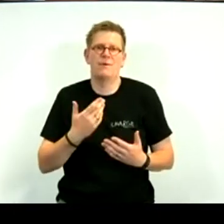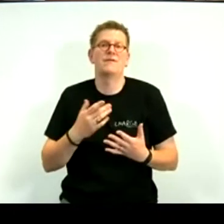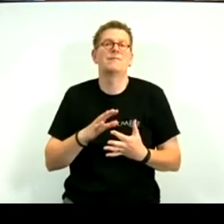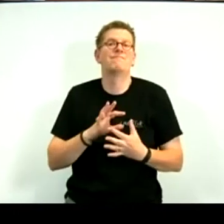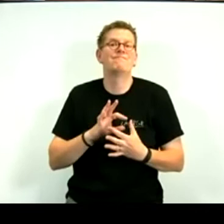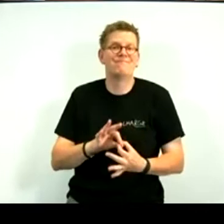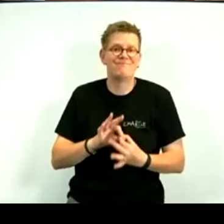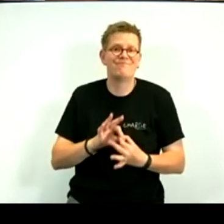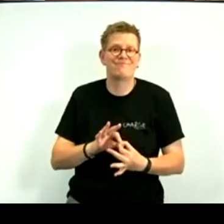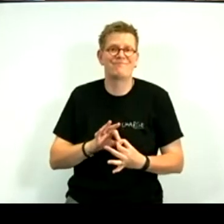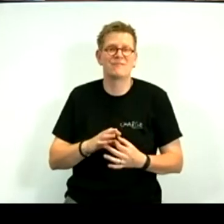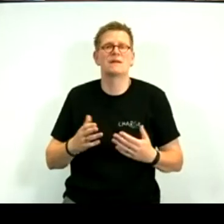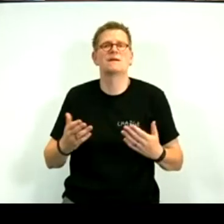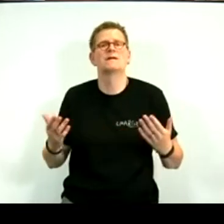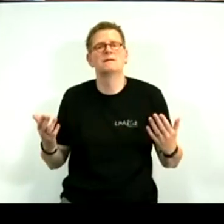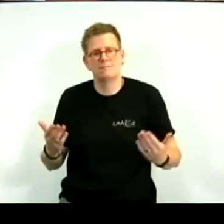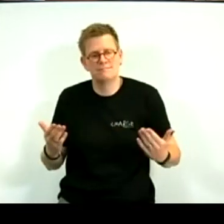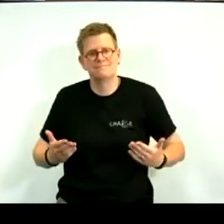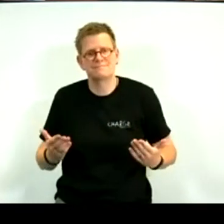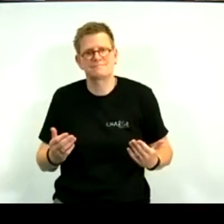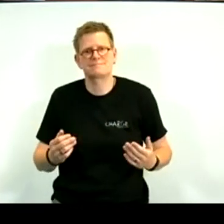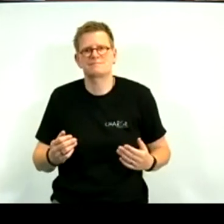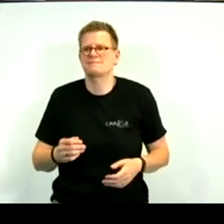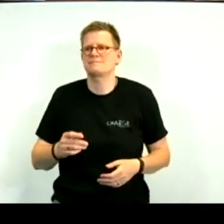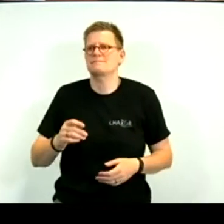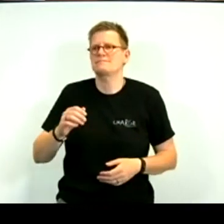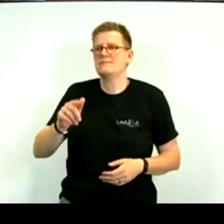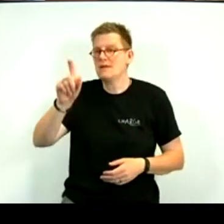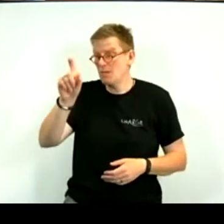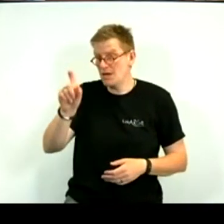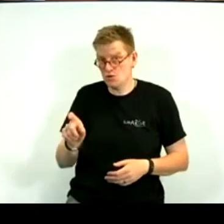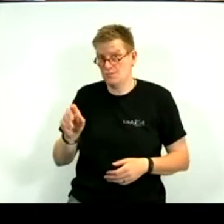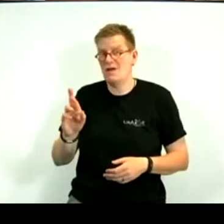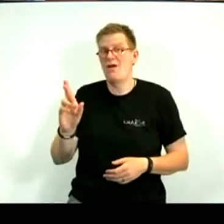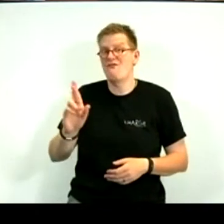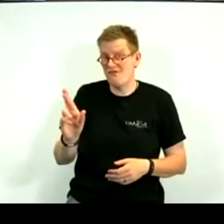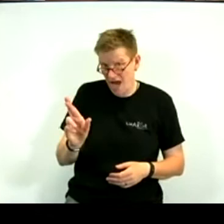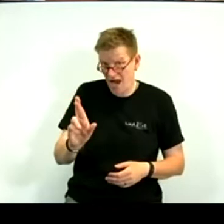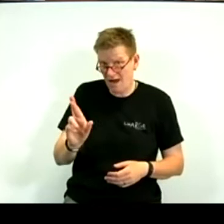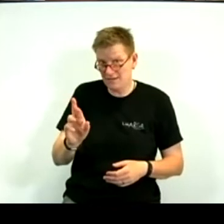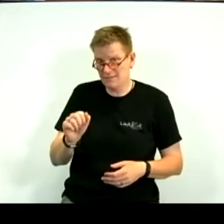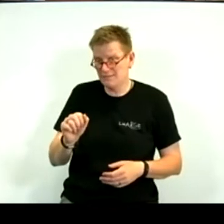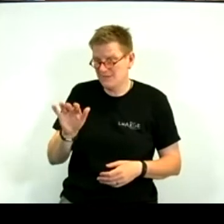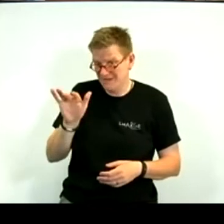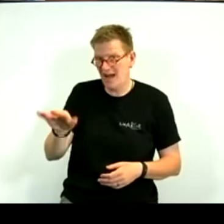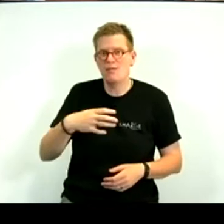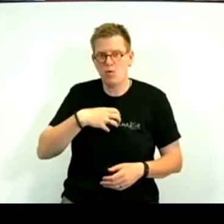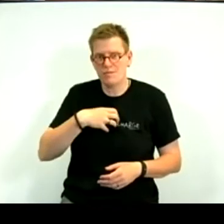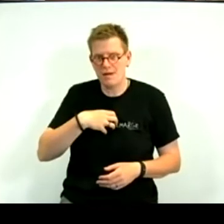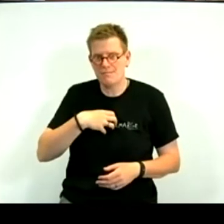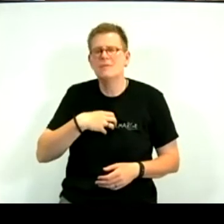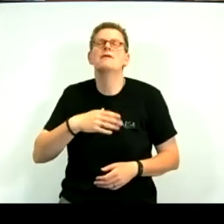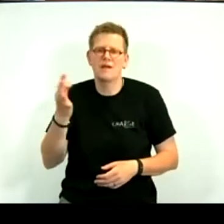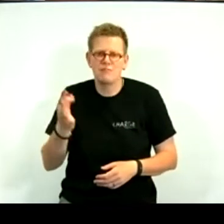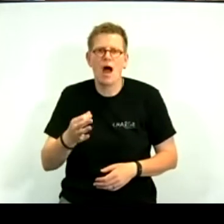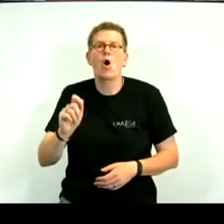of putting them in a position where they need breaks, where they need to have a little rest. Then when you look at that list and you